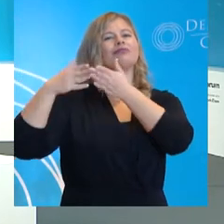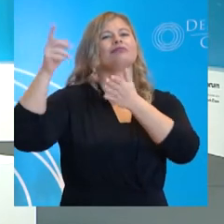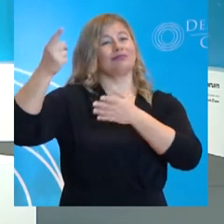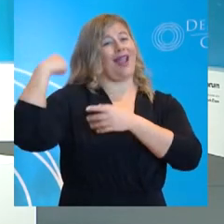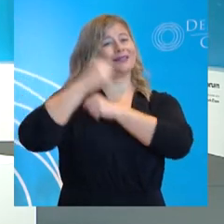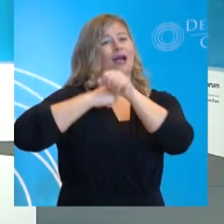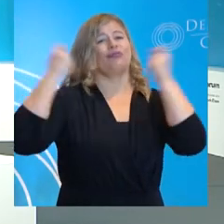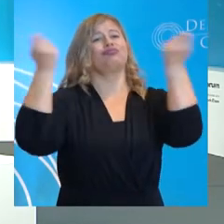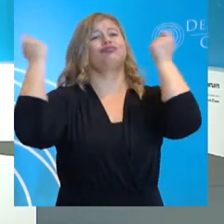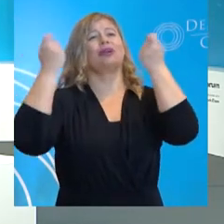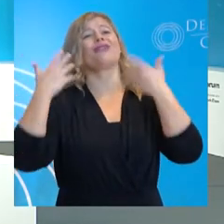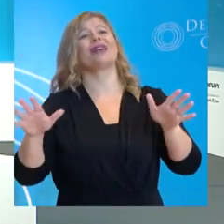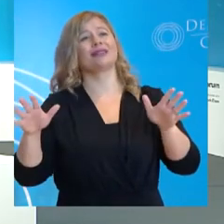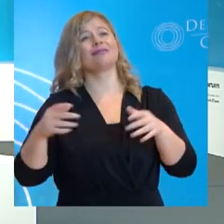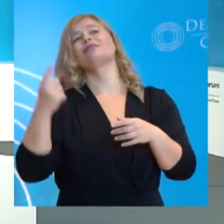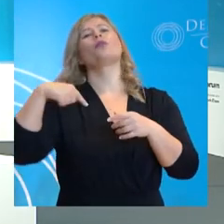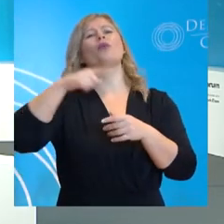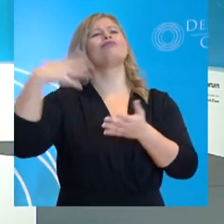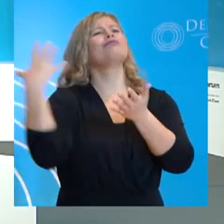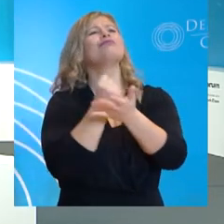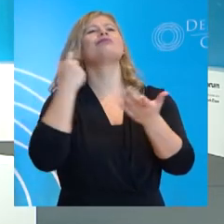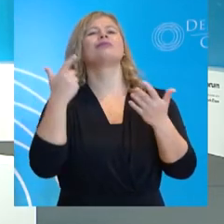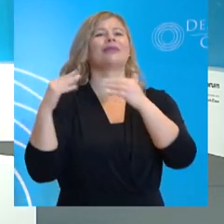one. No, we don't need to. But that's